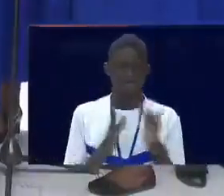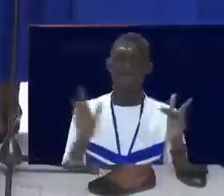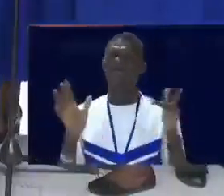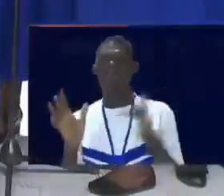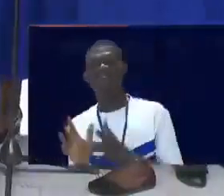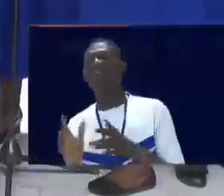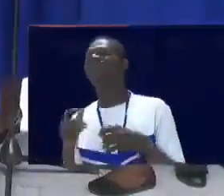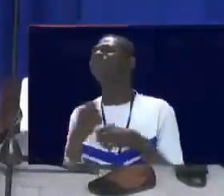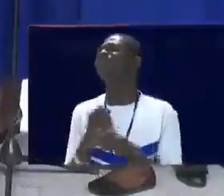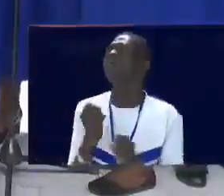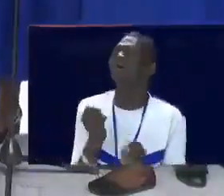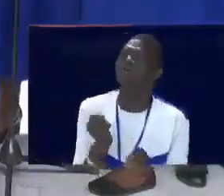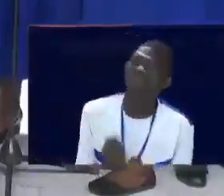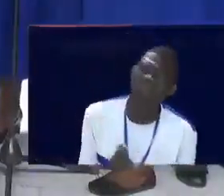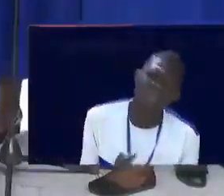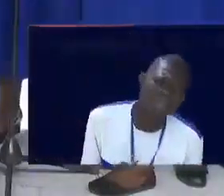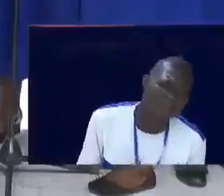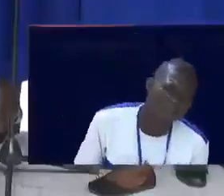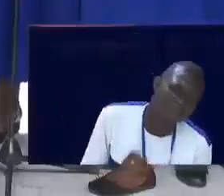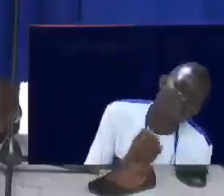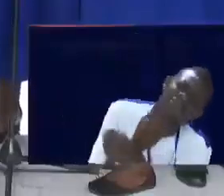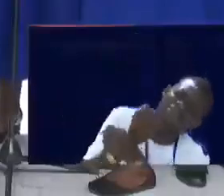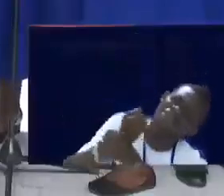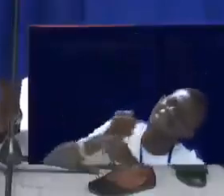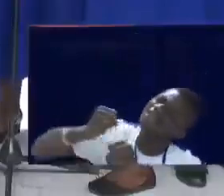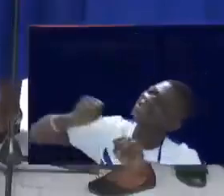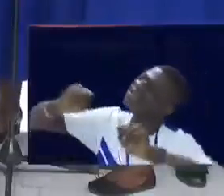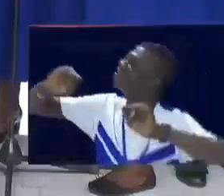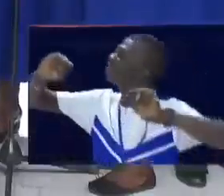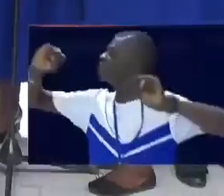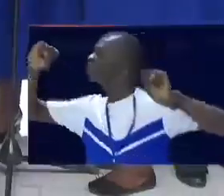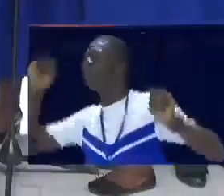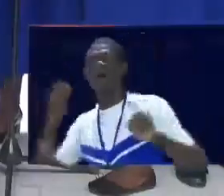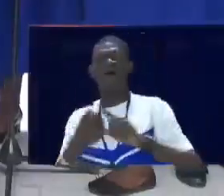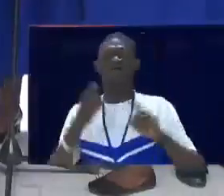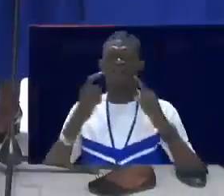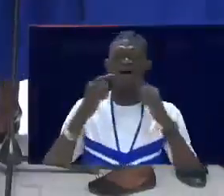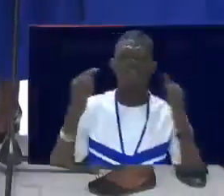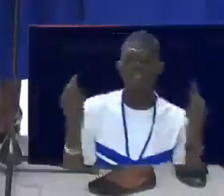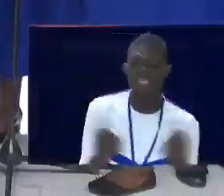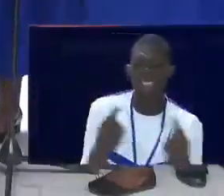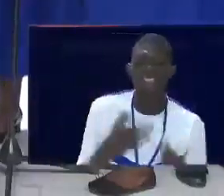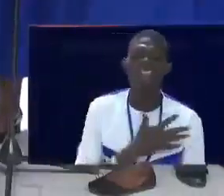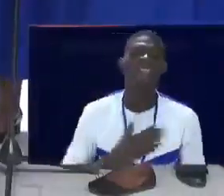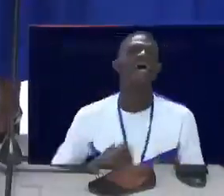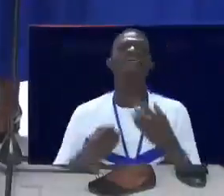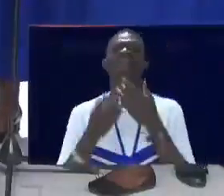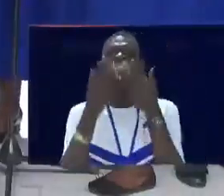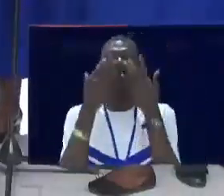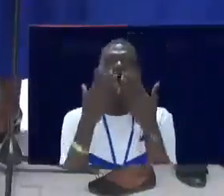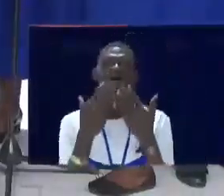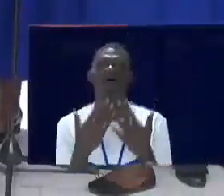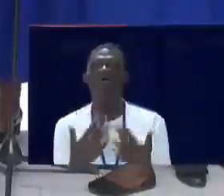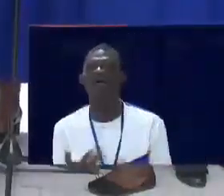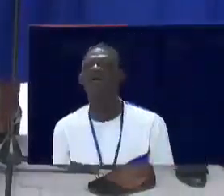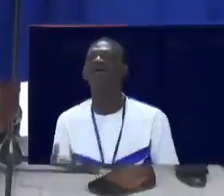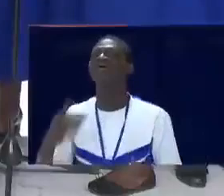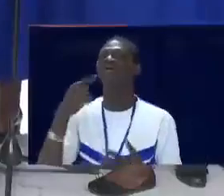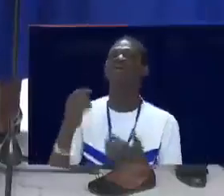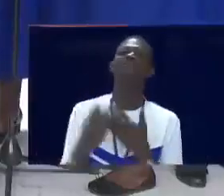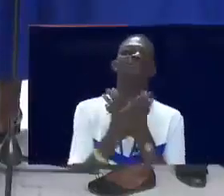the Jesus. Set me free, oh, from sin and